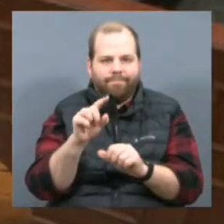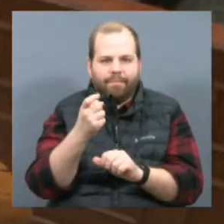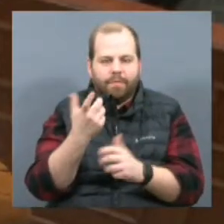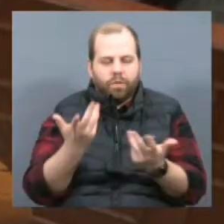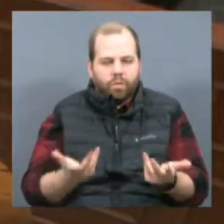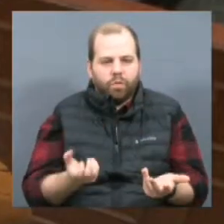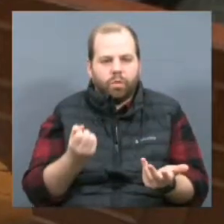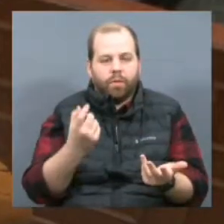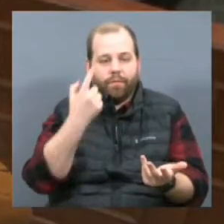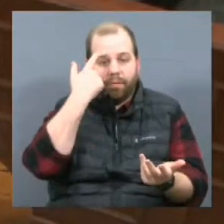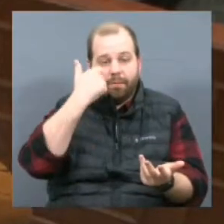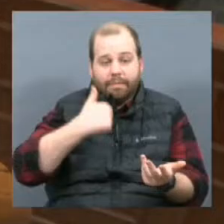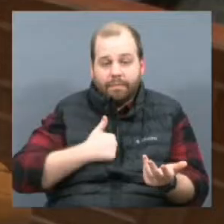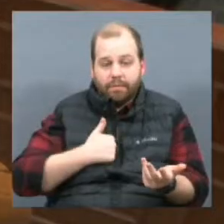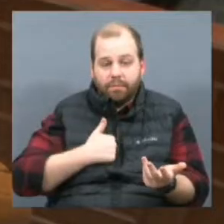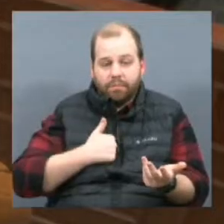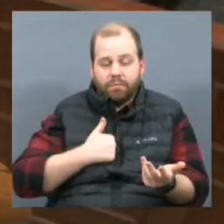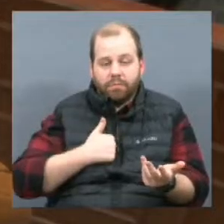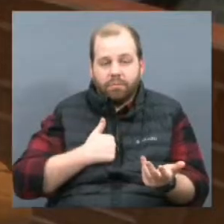me, this